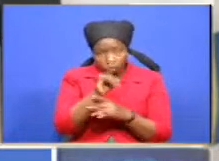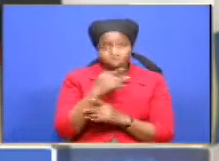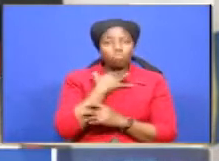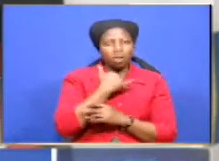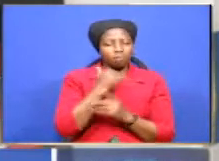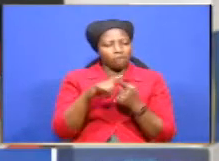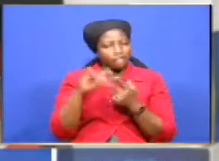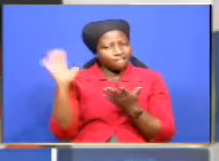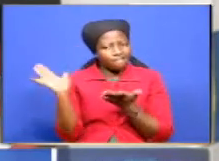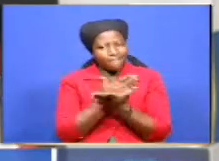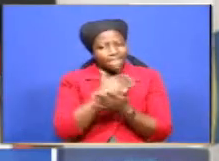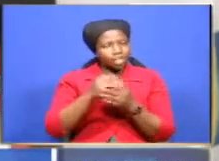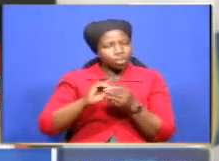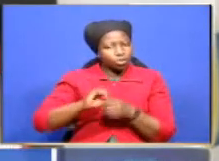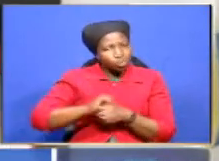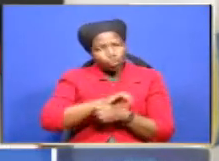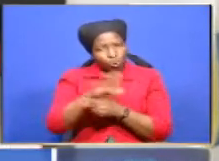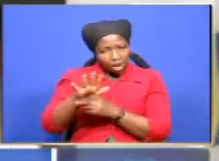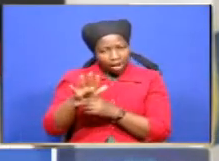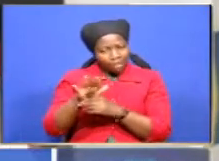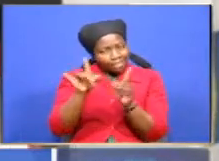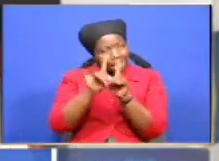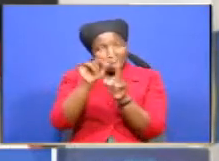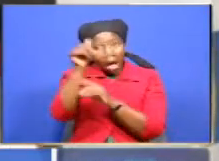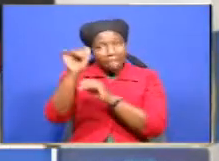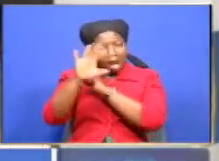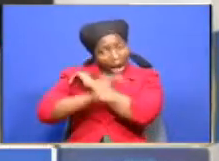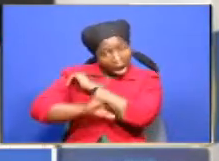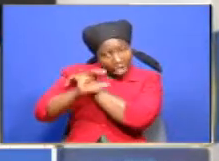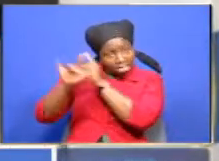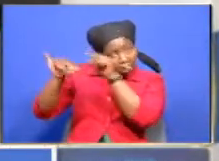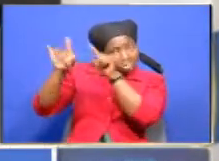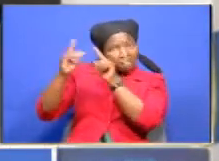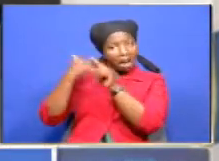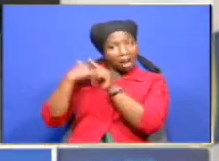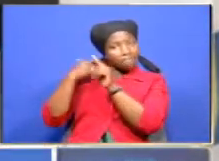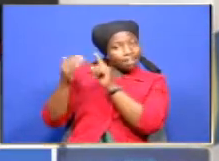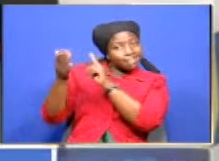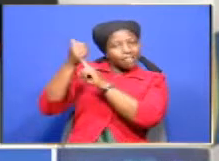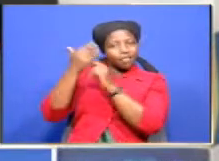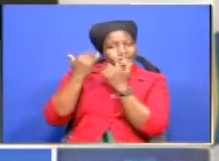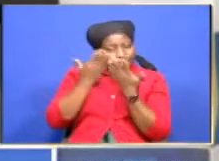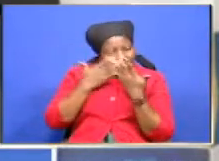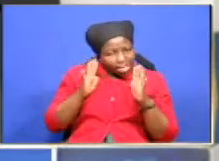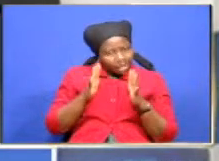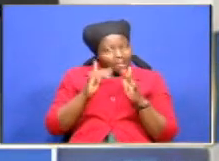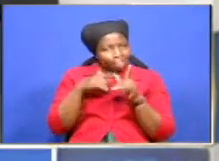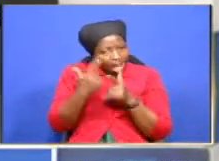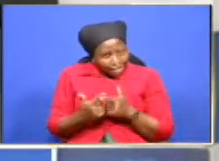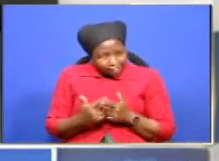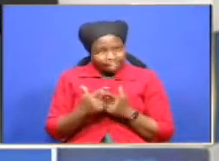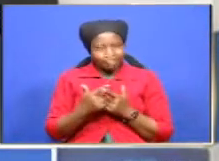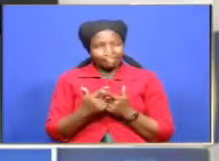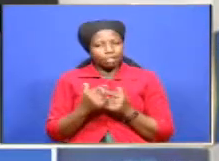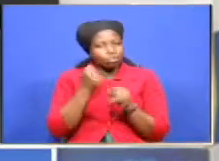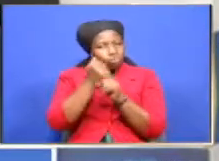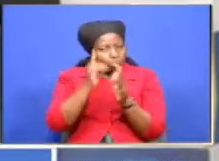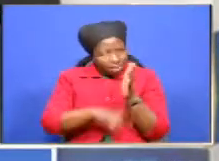defeat COVID, like other countries have done, then the magic is in the